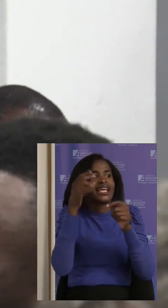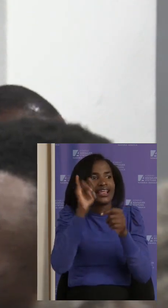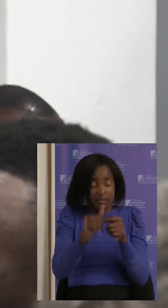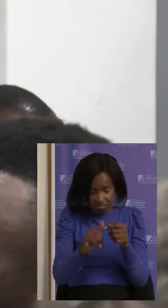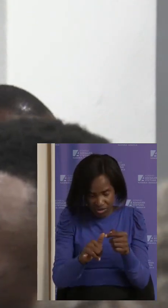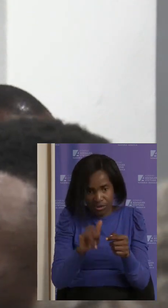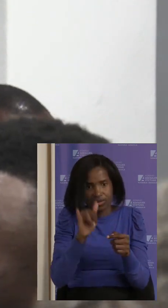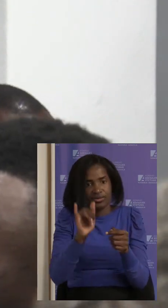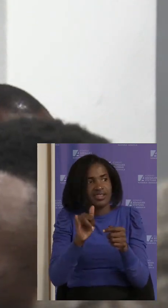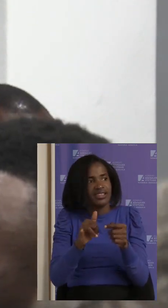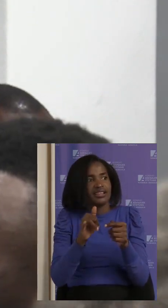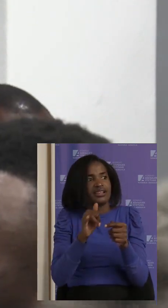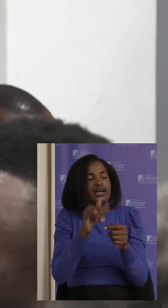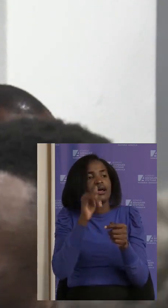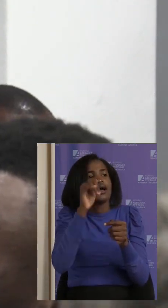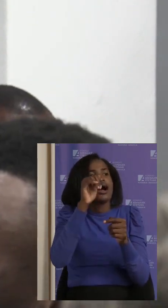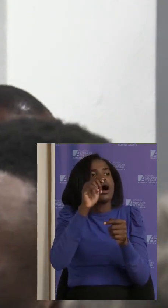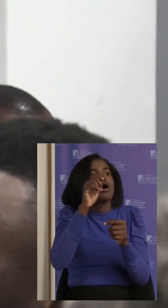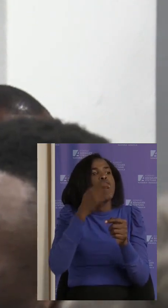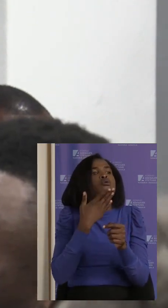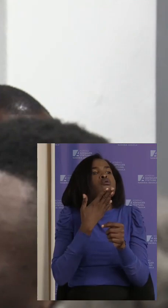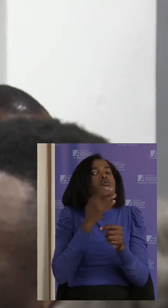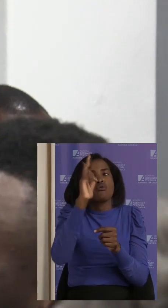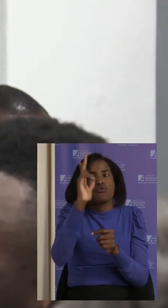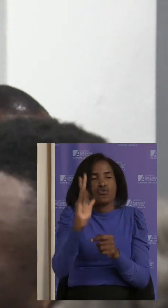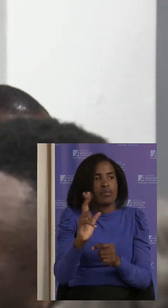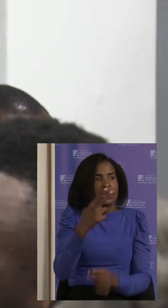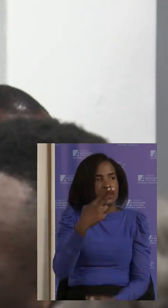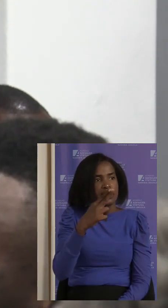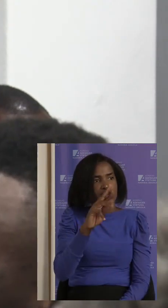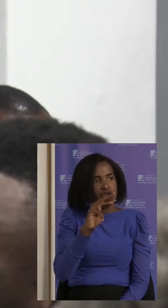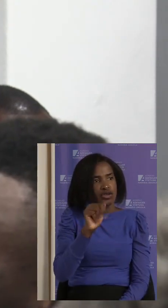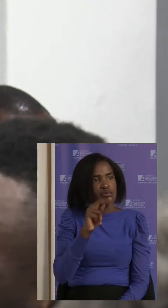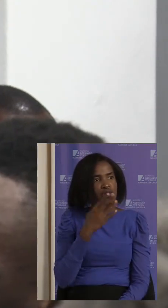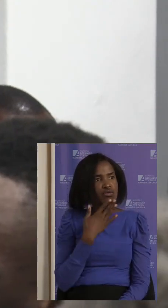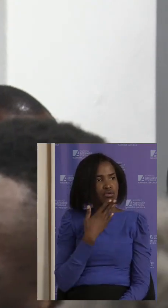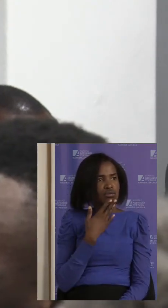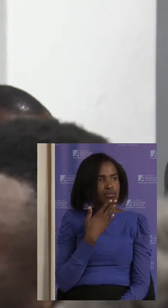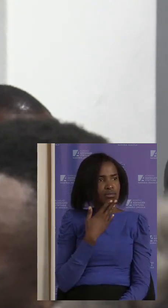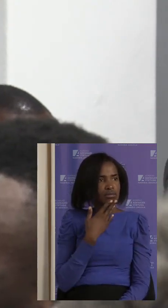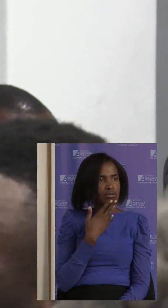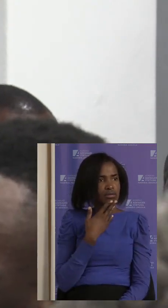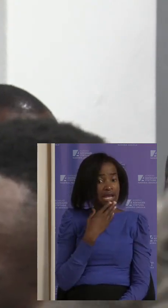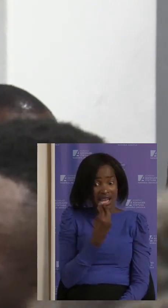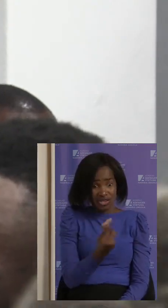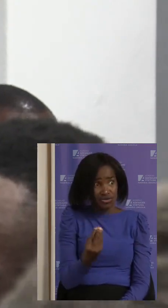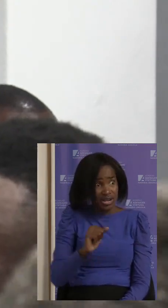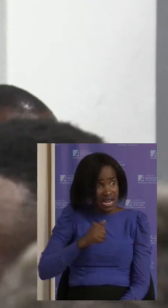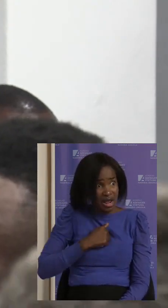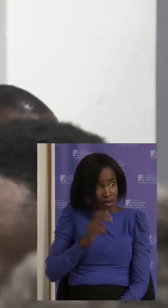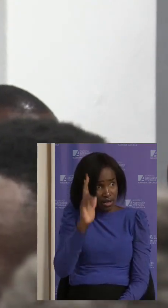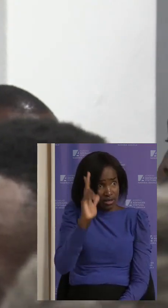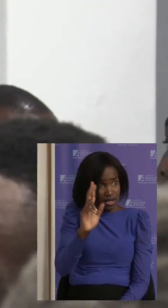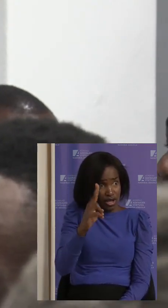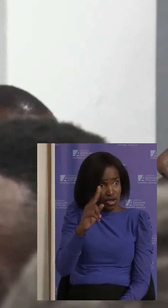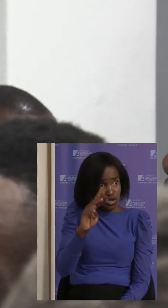a question about who's human. Are our children human? And we can become technical, and I'll give you an example. When Dr. Edabon was speaking, we